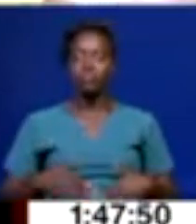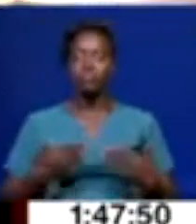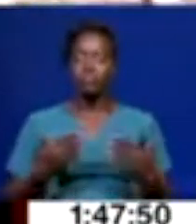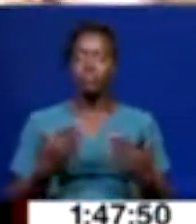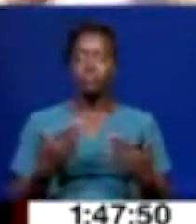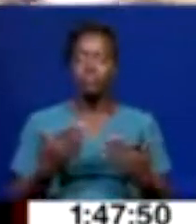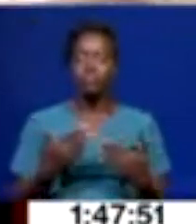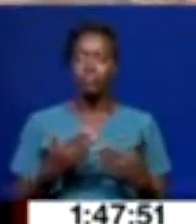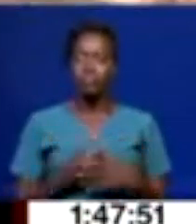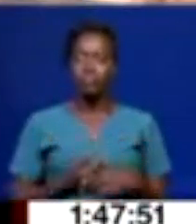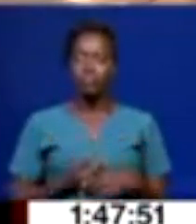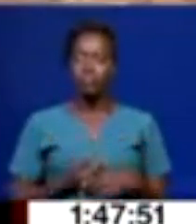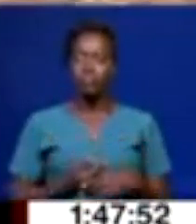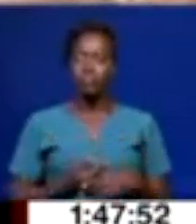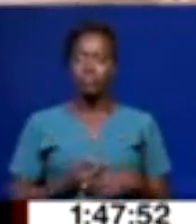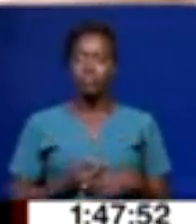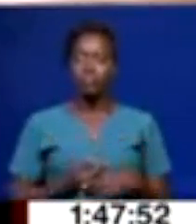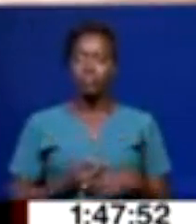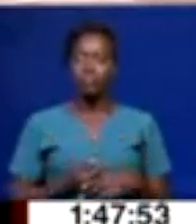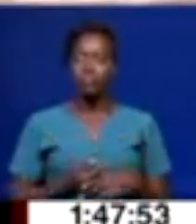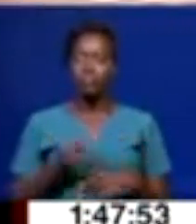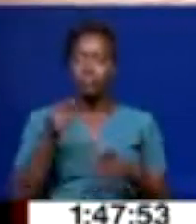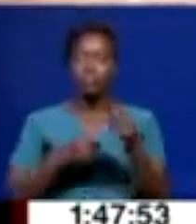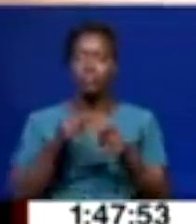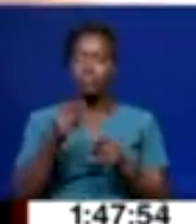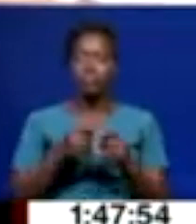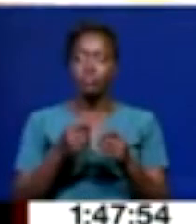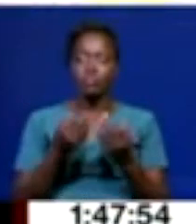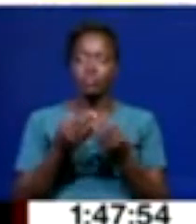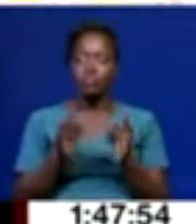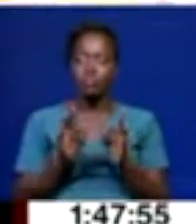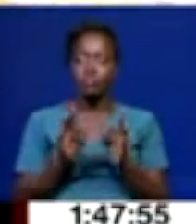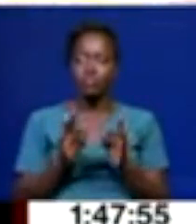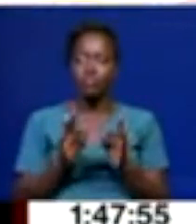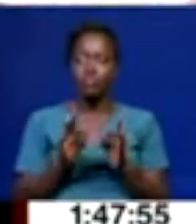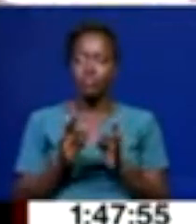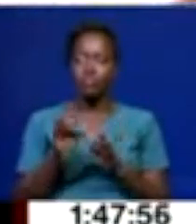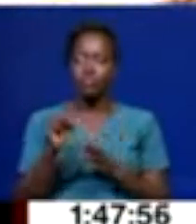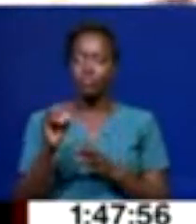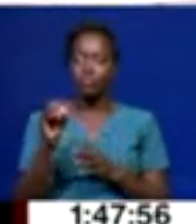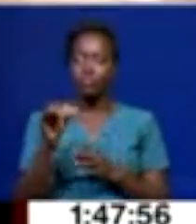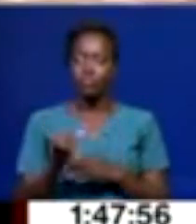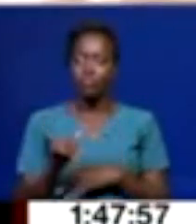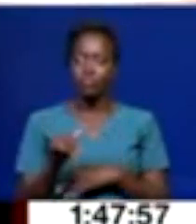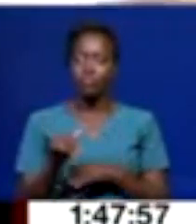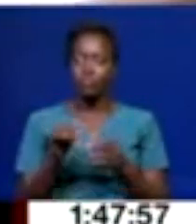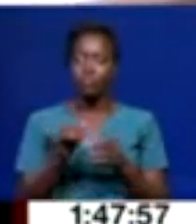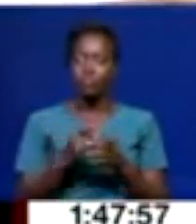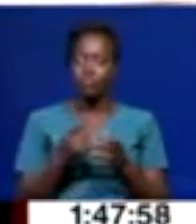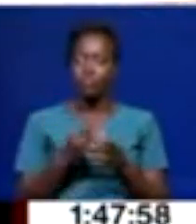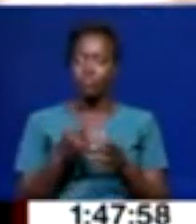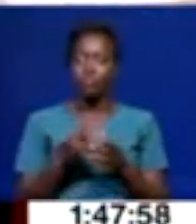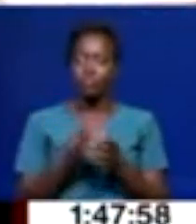here. Dairyland's dairy-free vegan ice cream is a soy-based ice cream that offers a creamy and